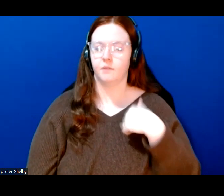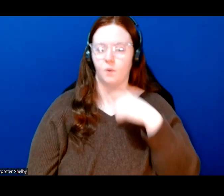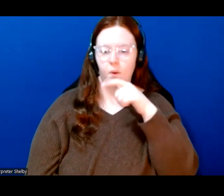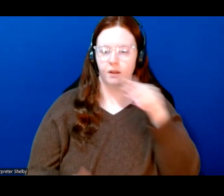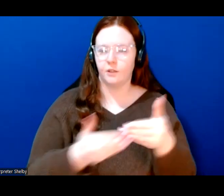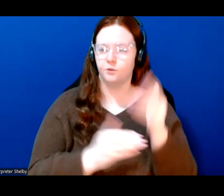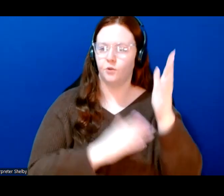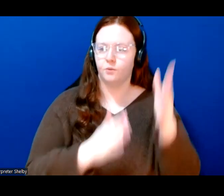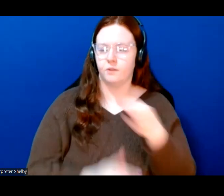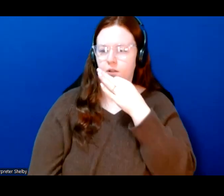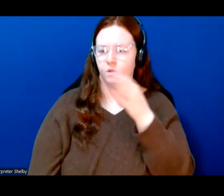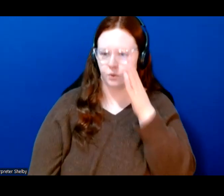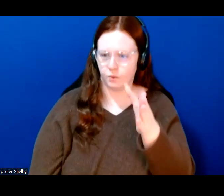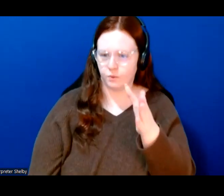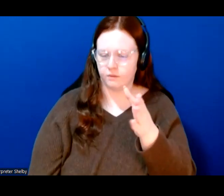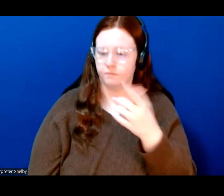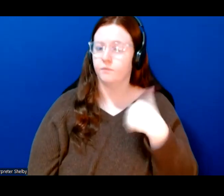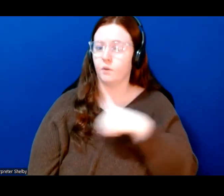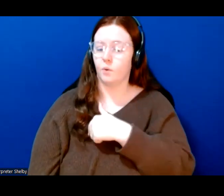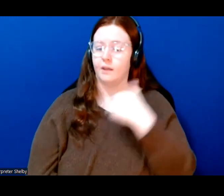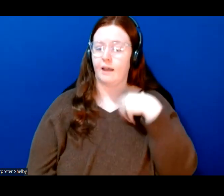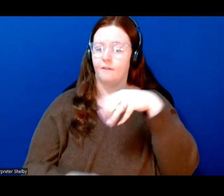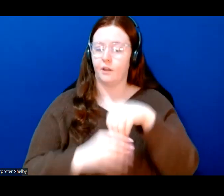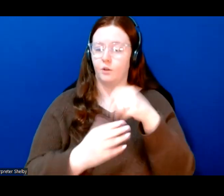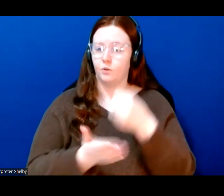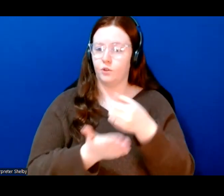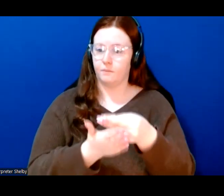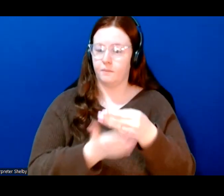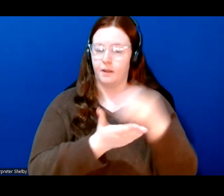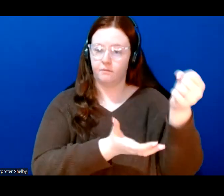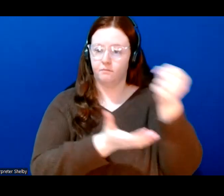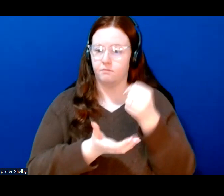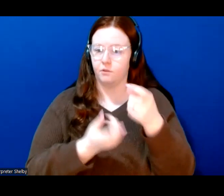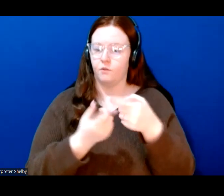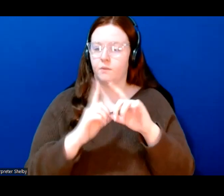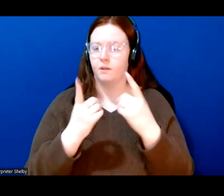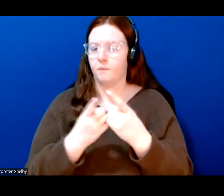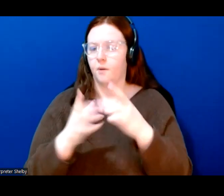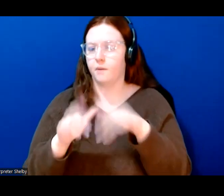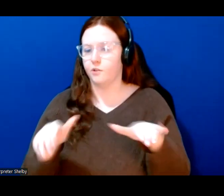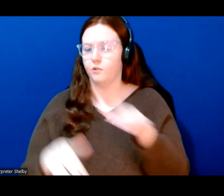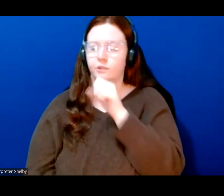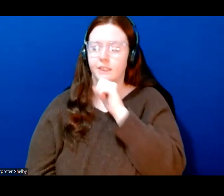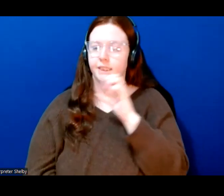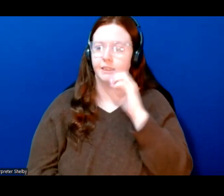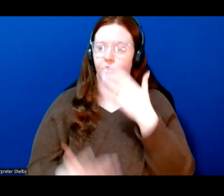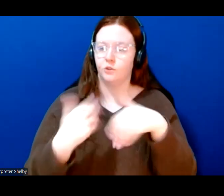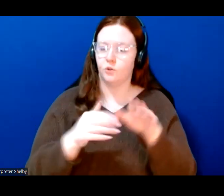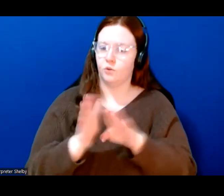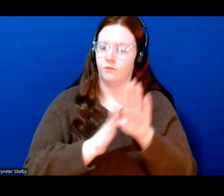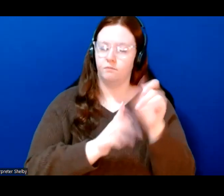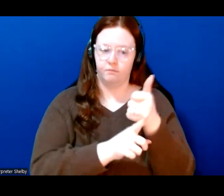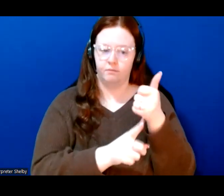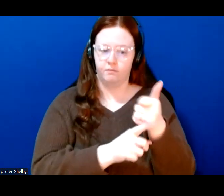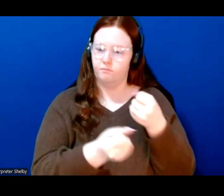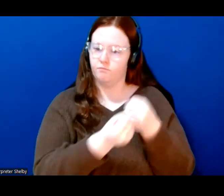is provided by an inclusion grant from the Disability Policy Office, Department of Children, Seniors, and Social Development, to whom we are